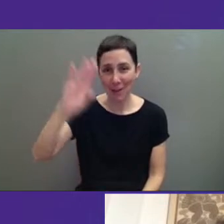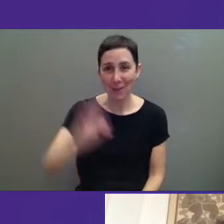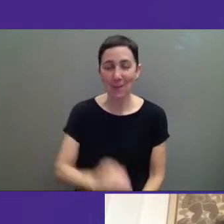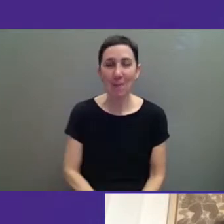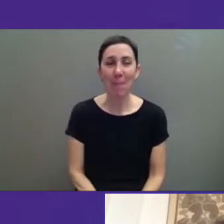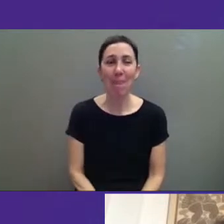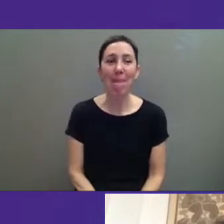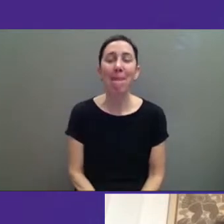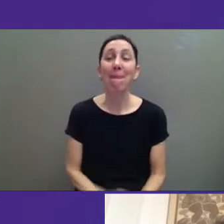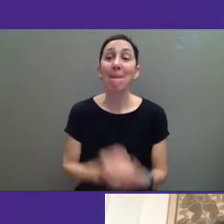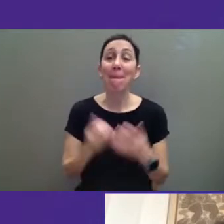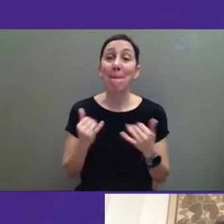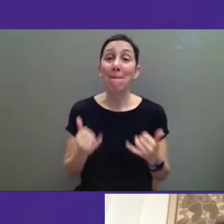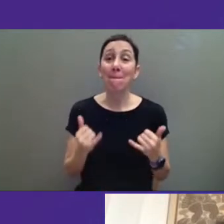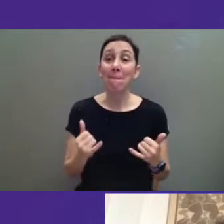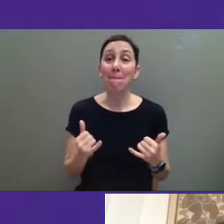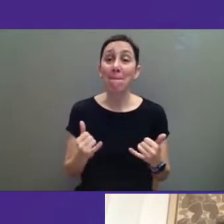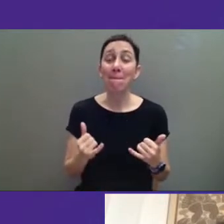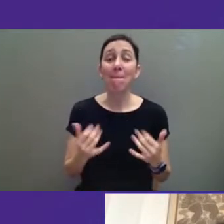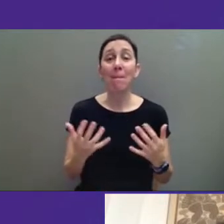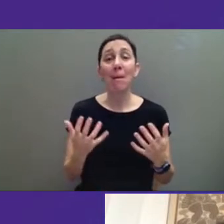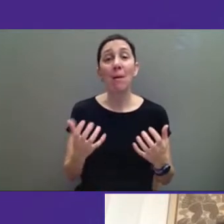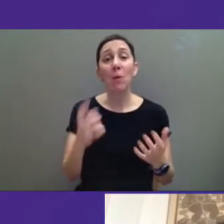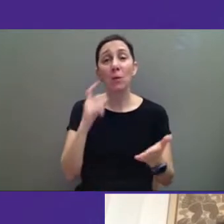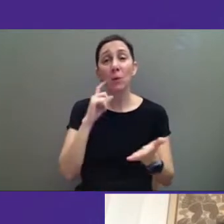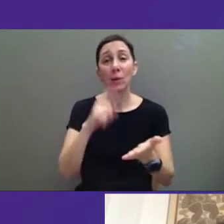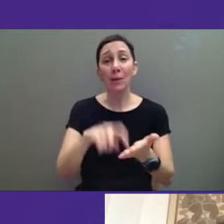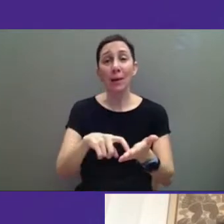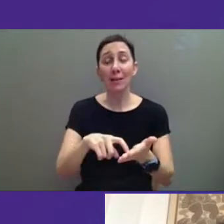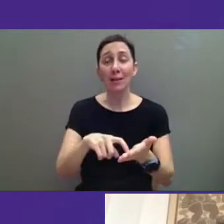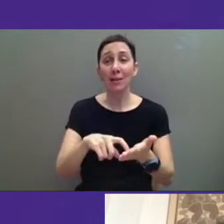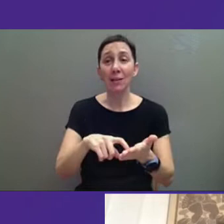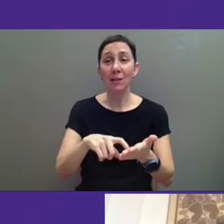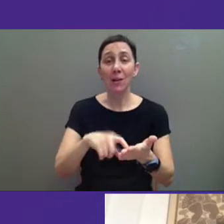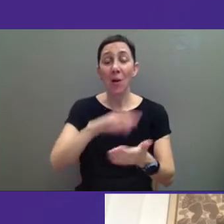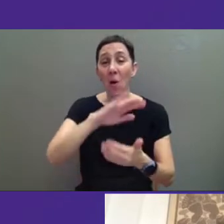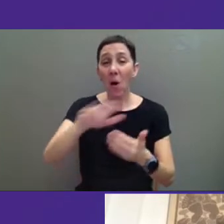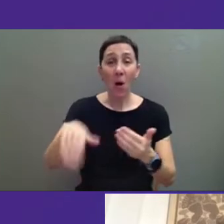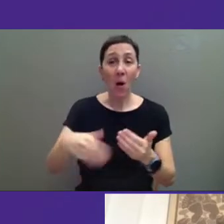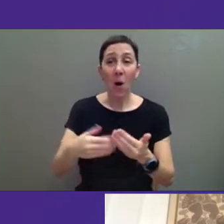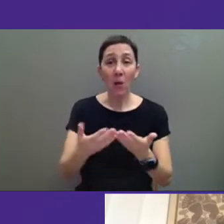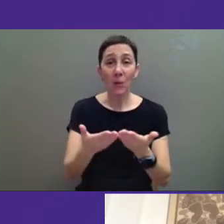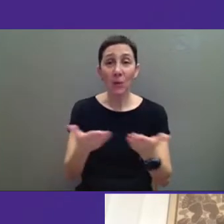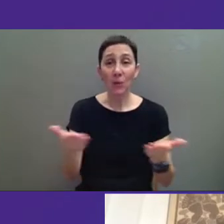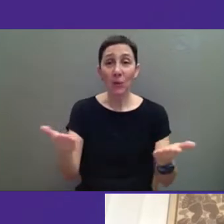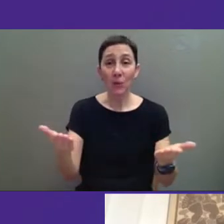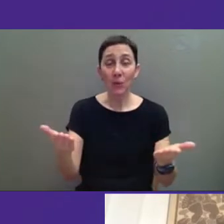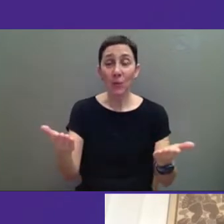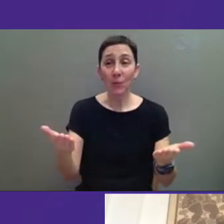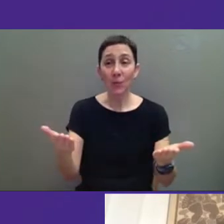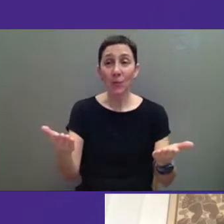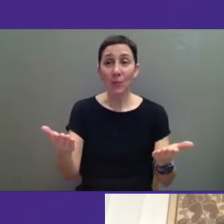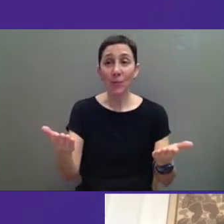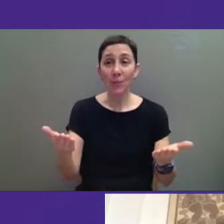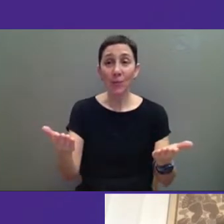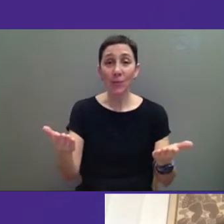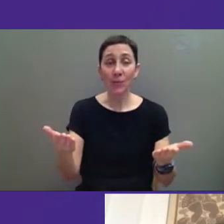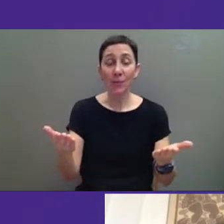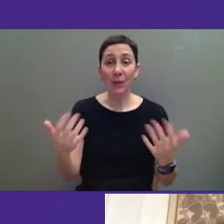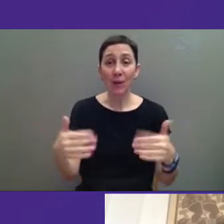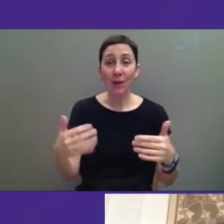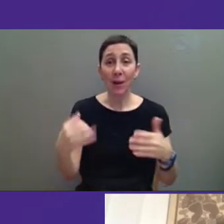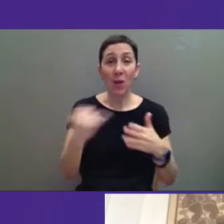And with that, I would like to acknowledge that all of you guys, us and you guys